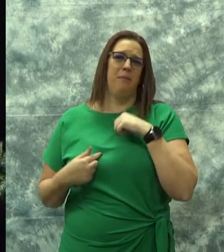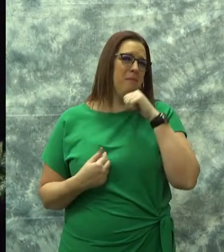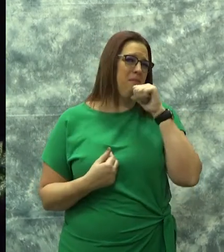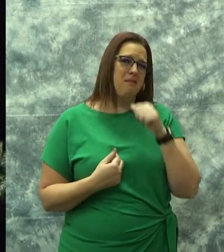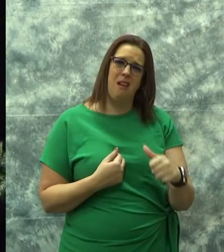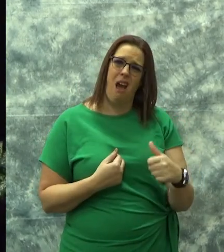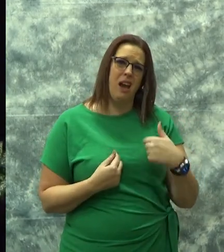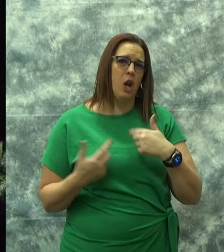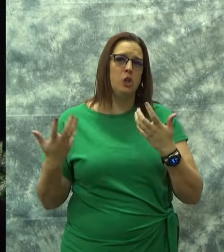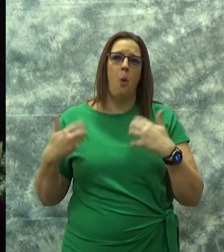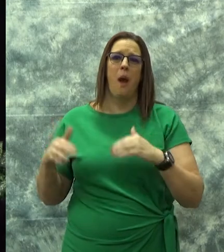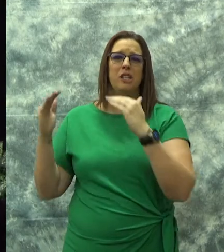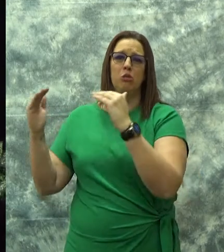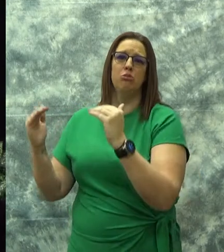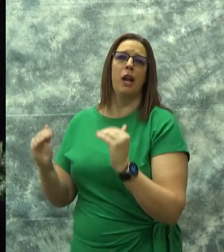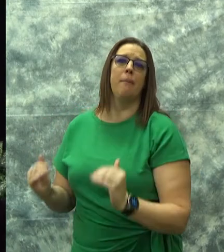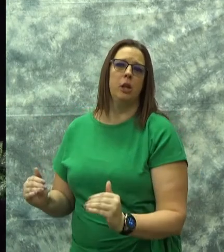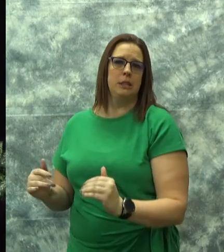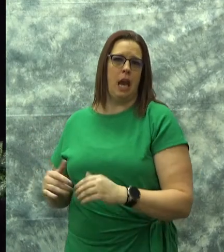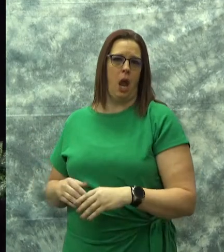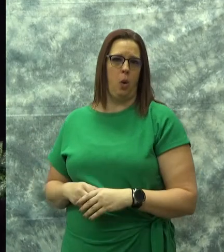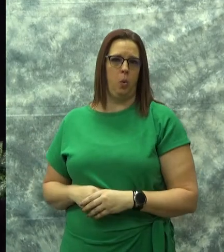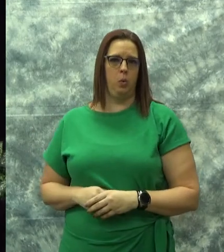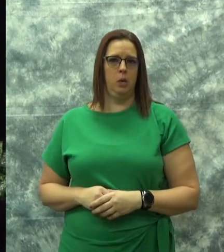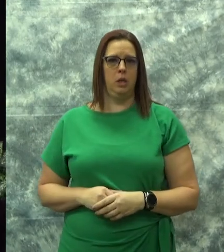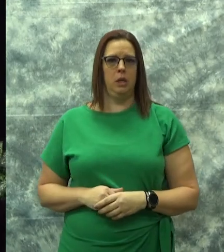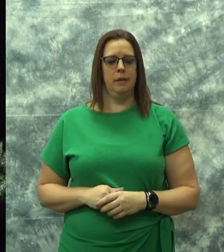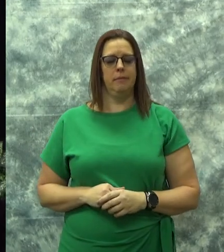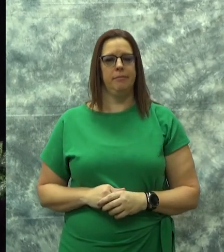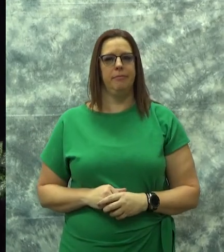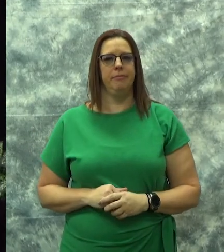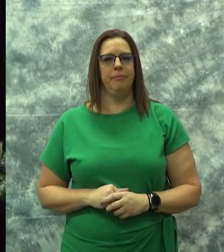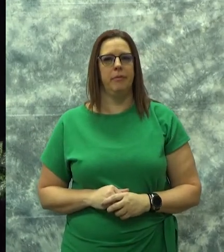not feeling the greatest, and I just don't want to bring everybody down.